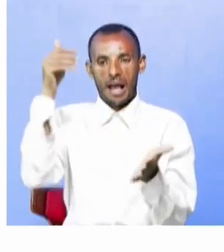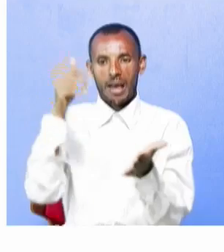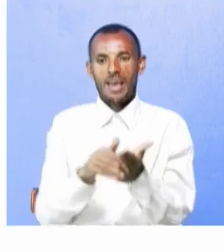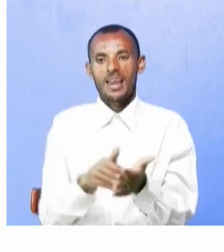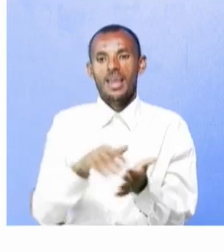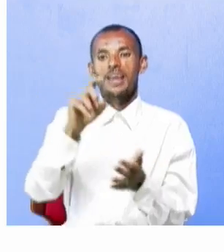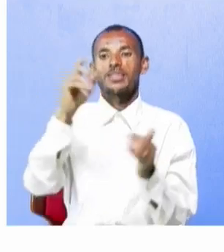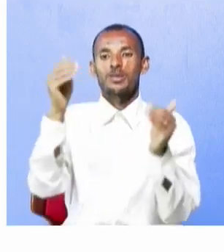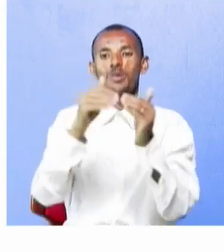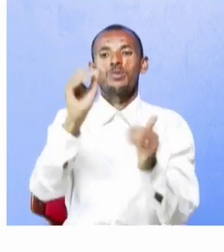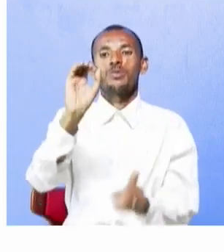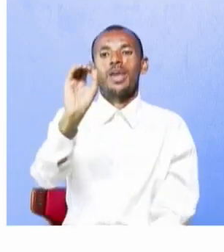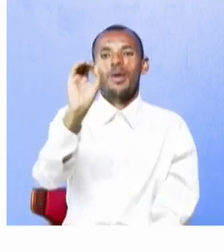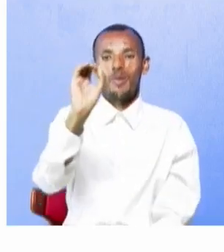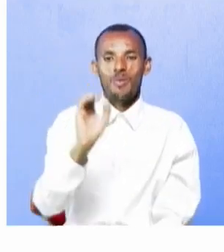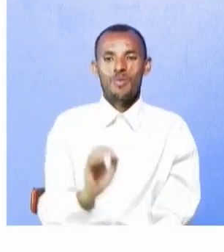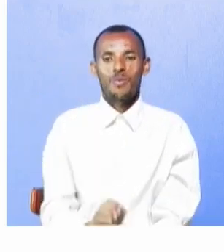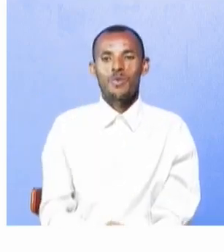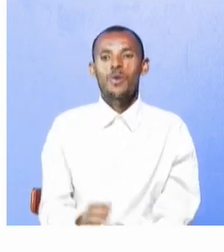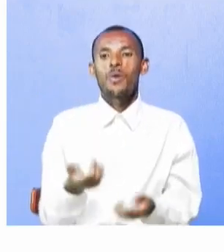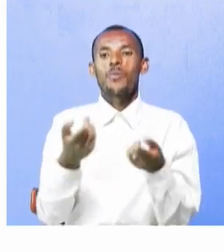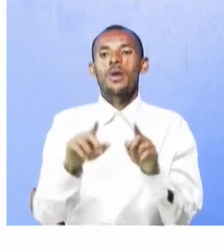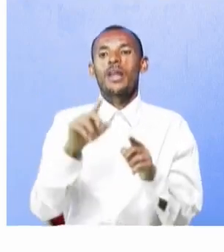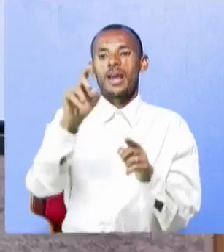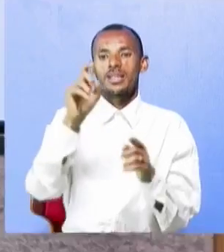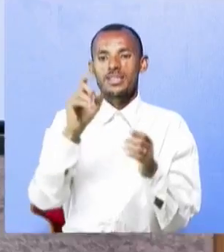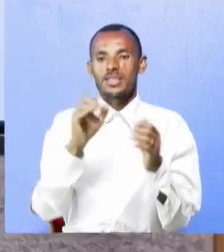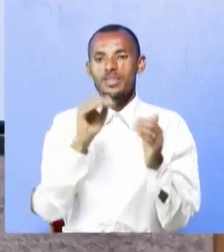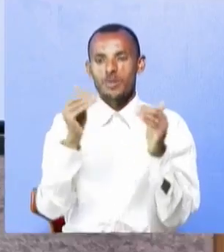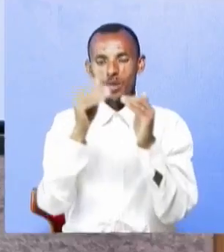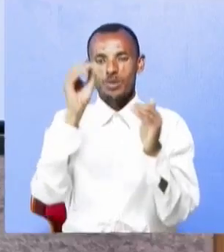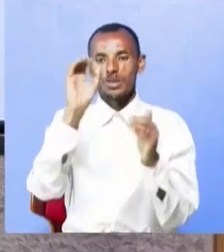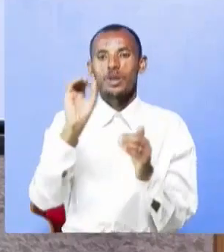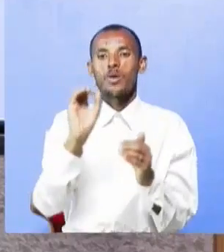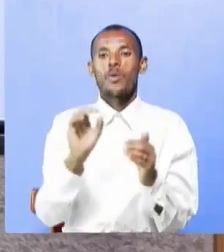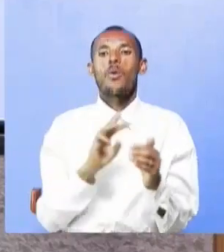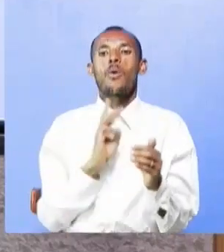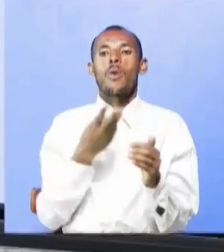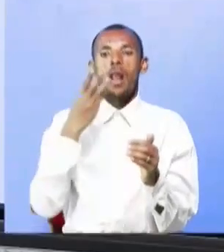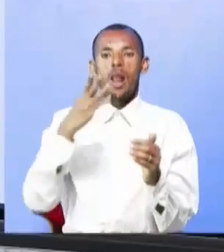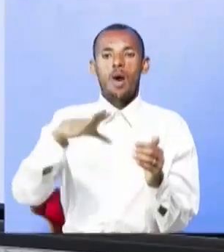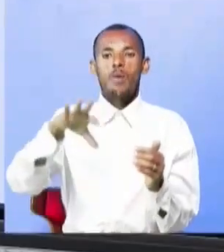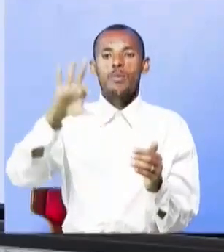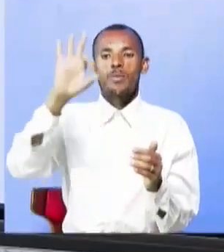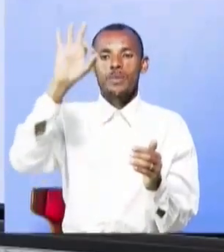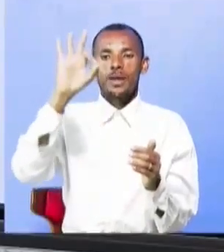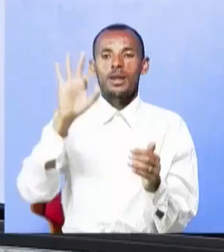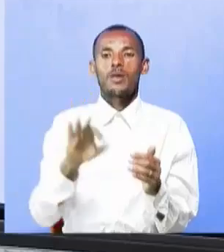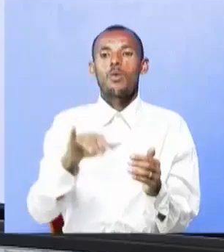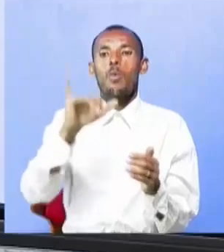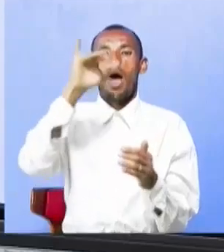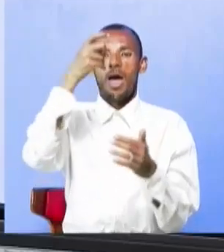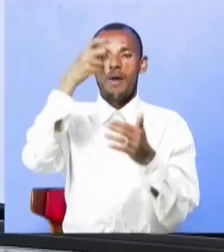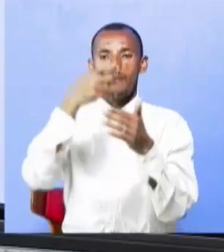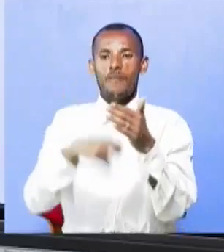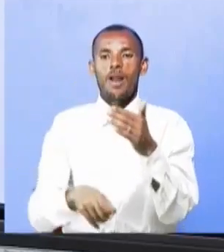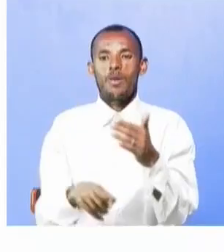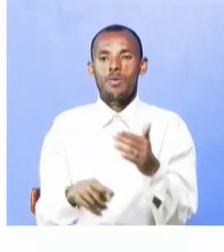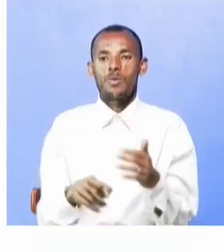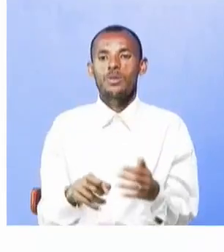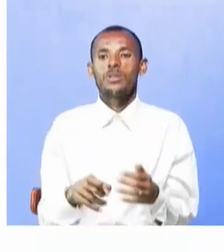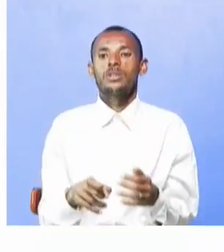x is equals to 0. Whenever x is 0, we will obtain a certain y values.